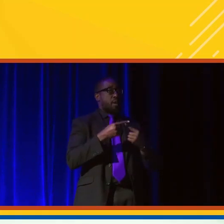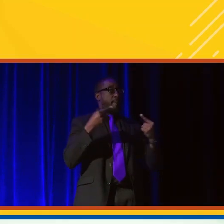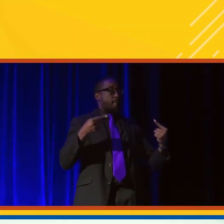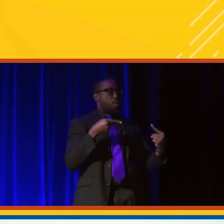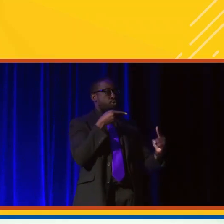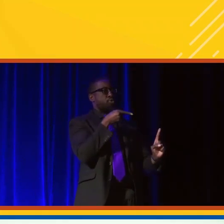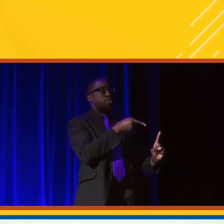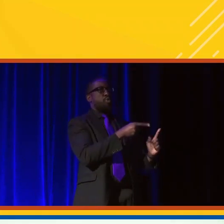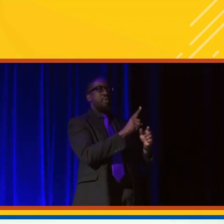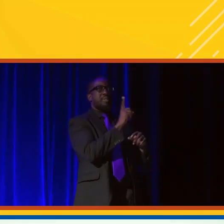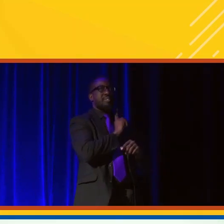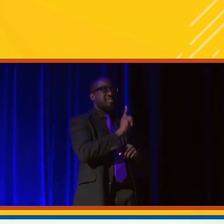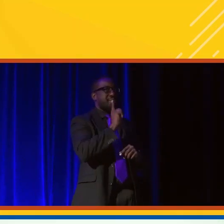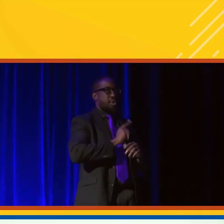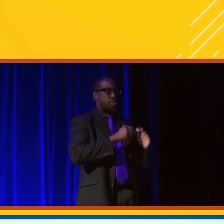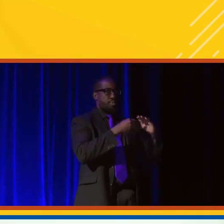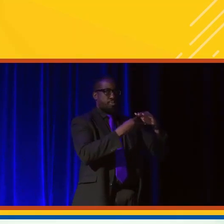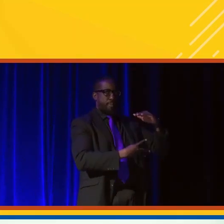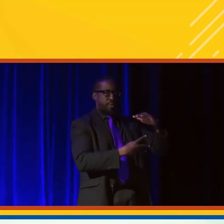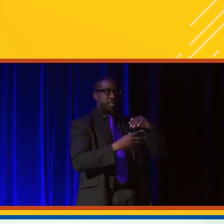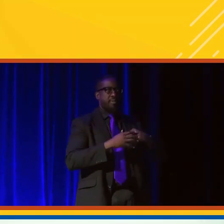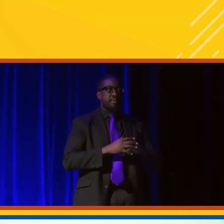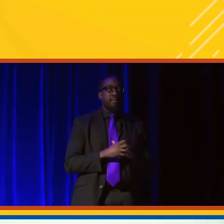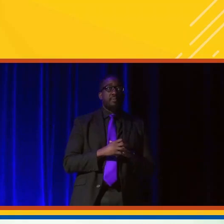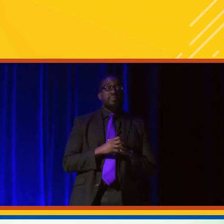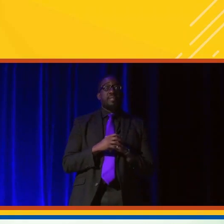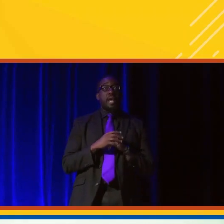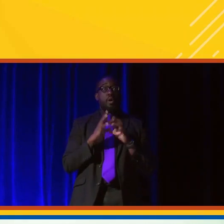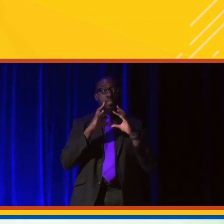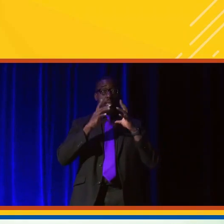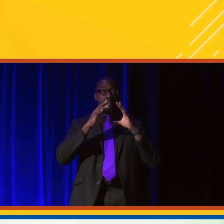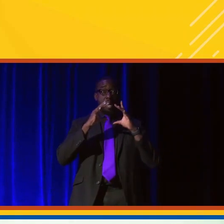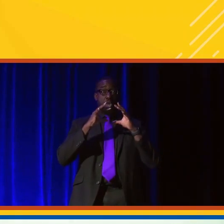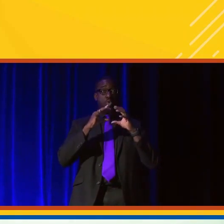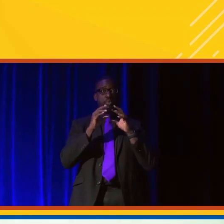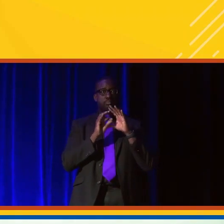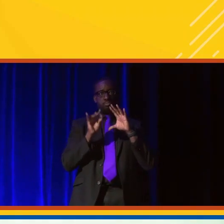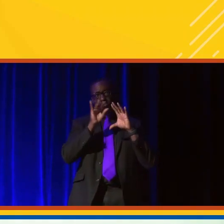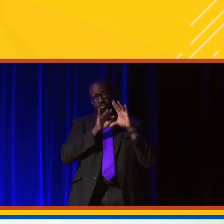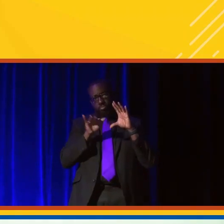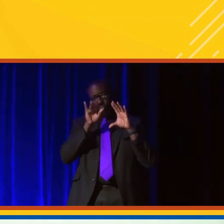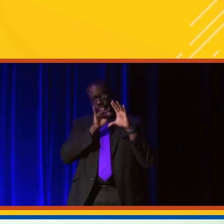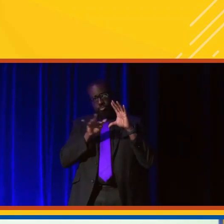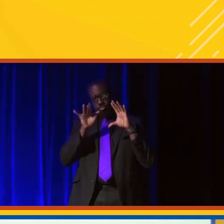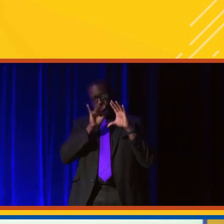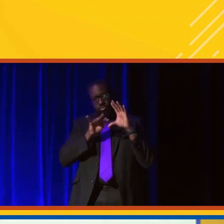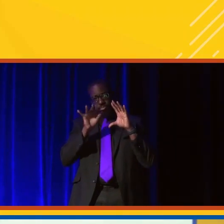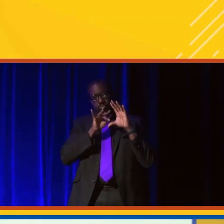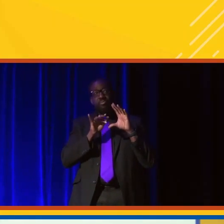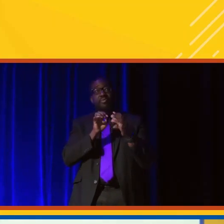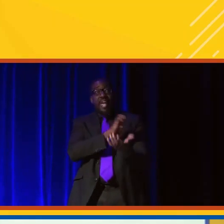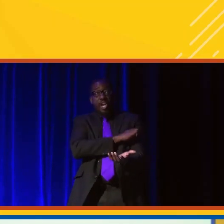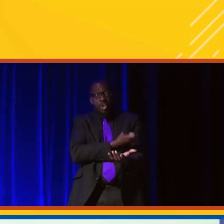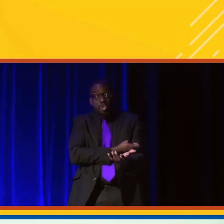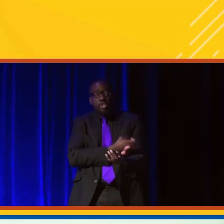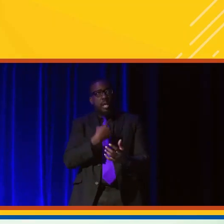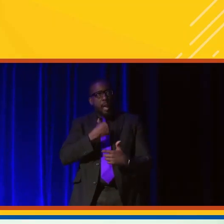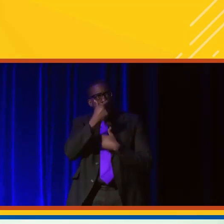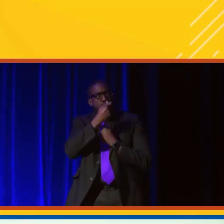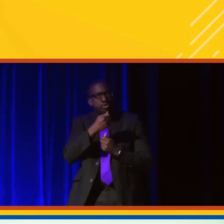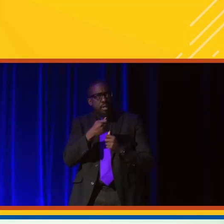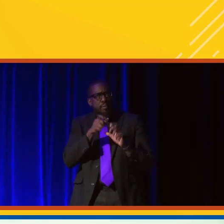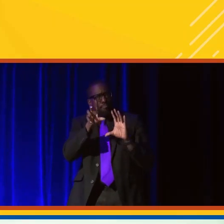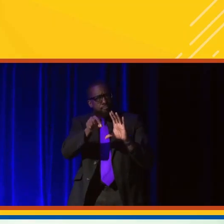a molecule that's jiggling around. I'm interested in some molecular orbital energy as it's jiggling around, and I sample a bunch of